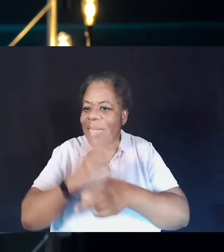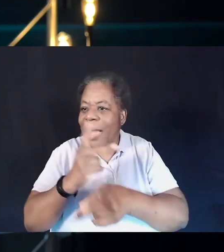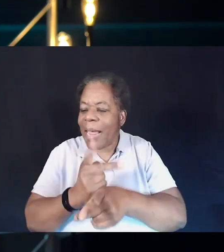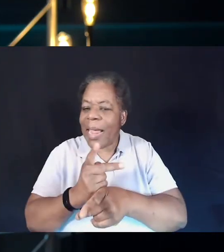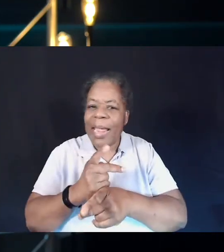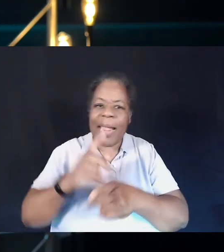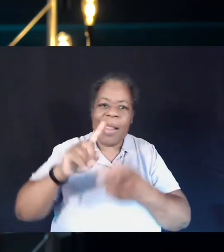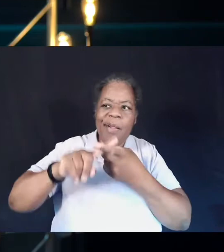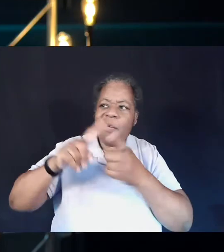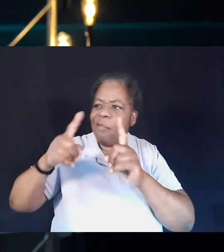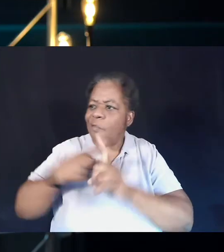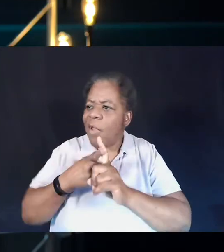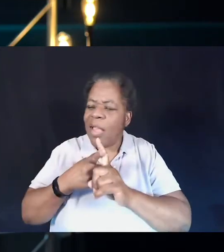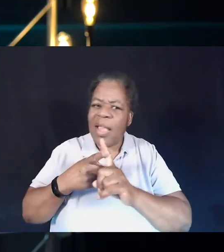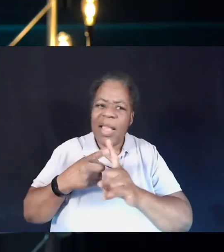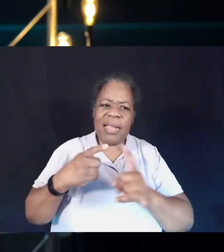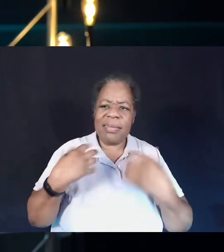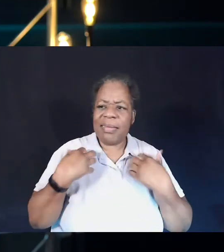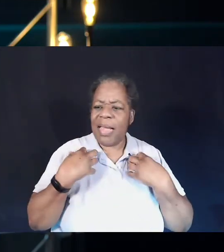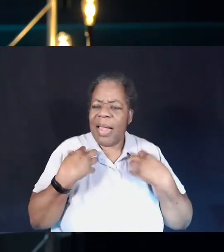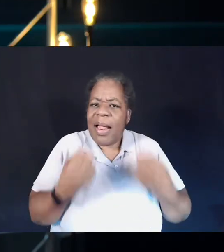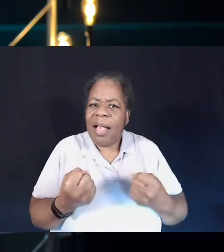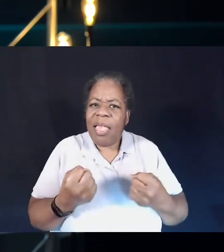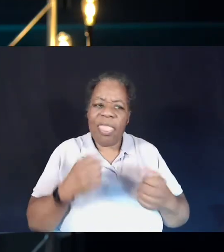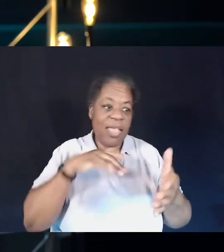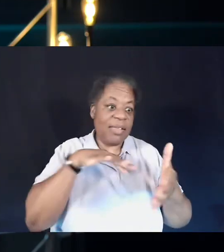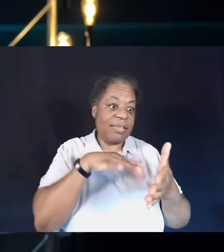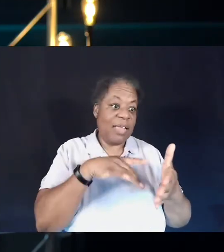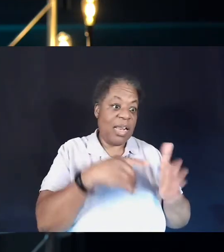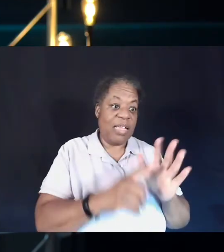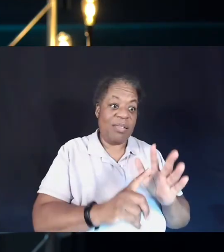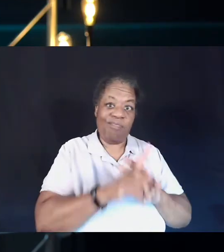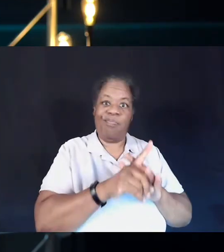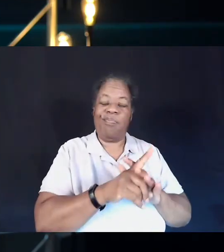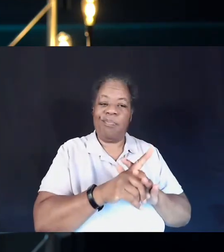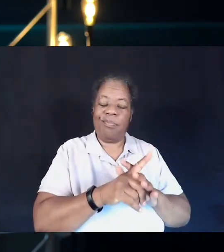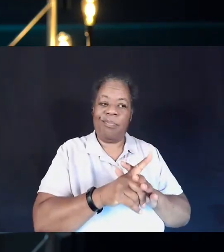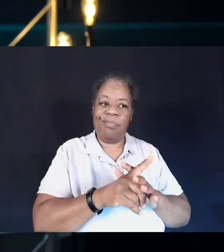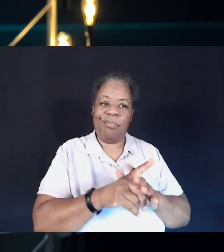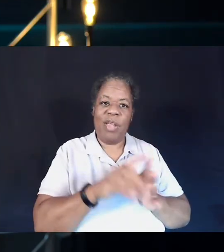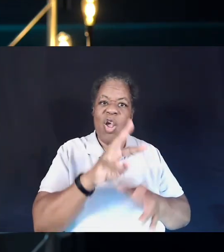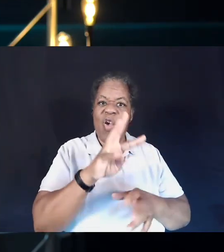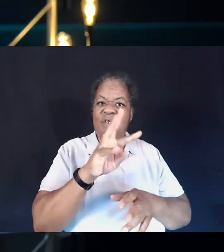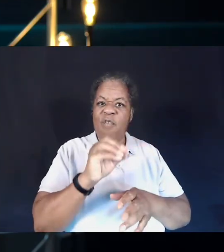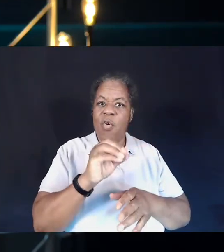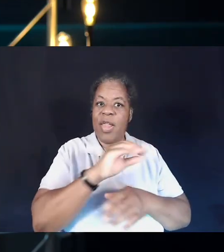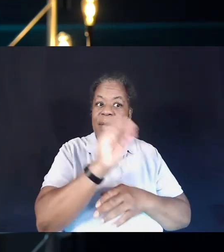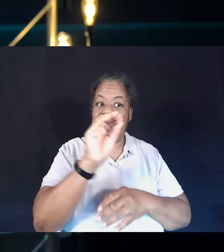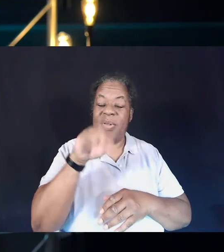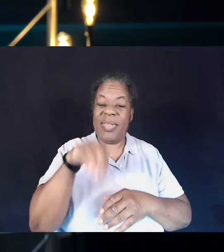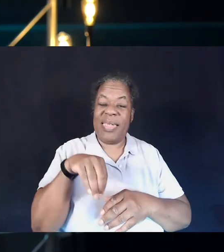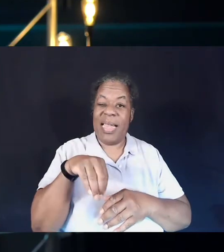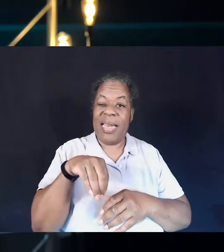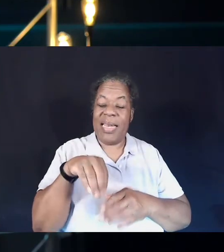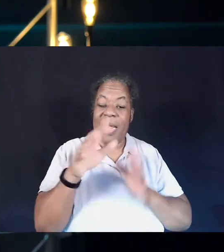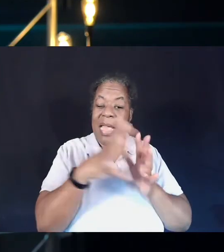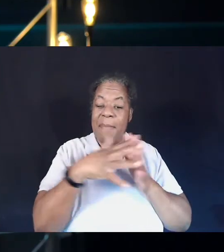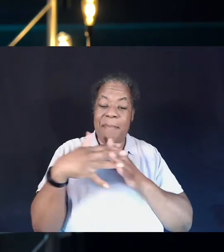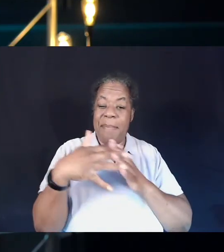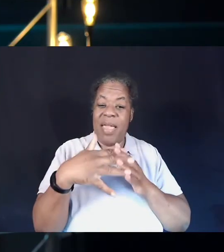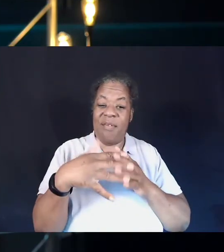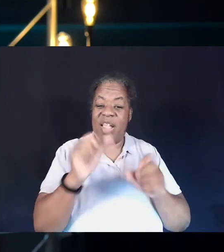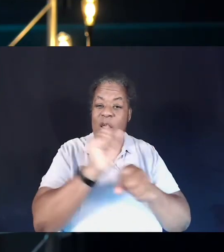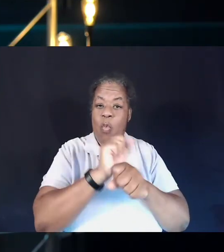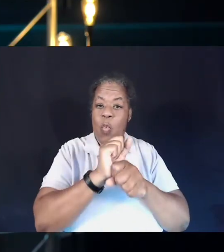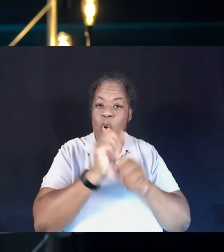well-being. Studies are showing right now that upwards of 40% of the American workforce is thinking about quitting